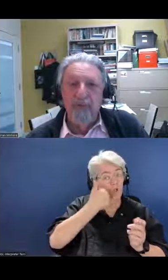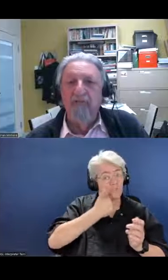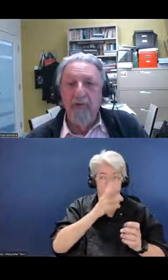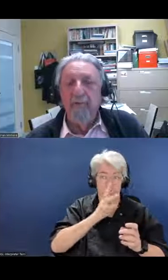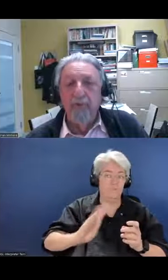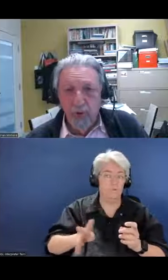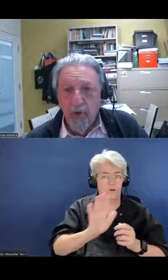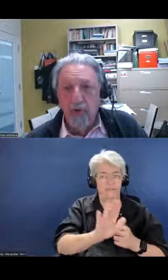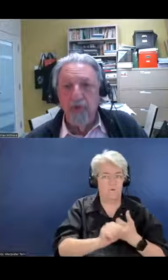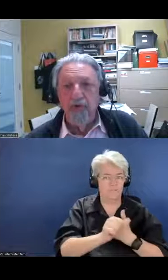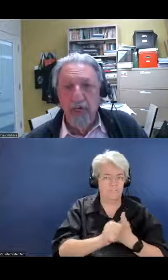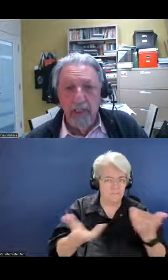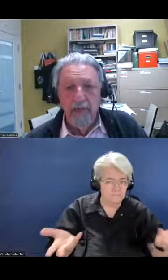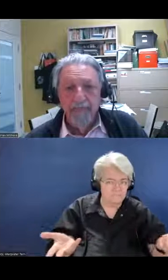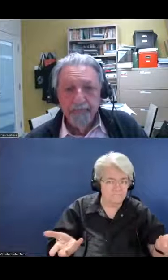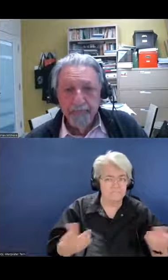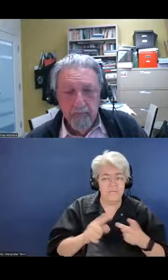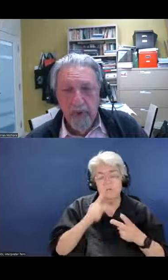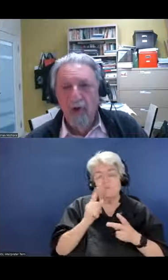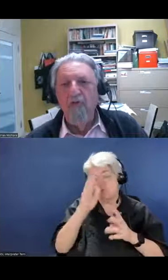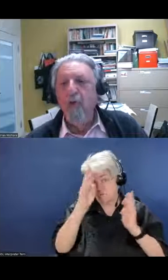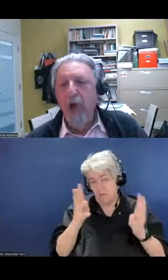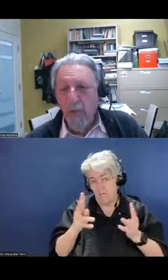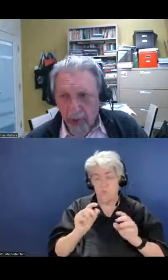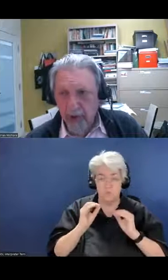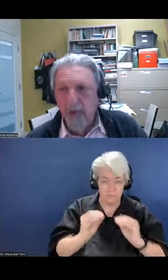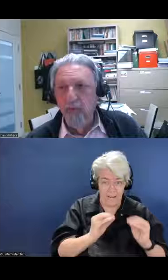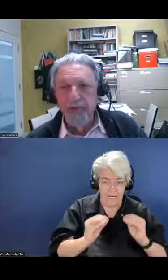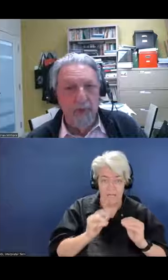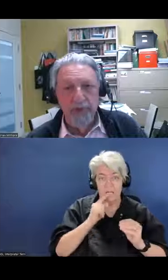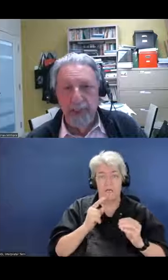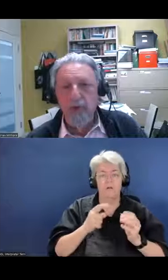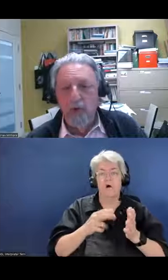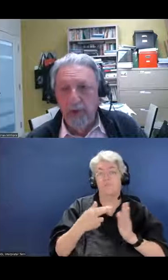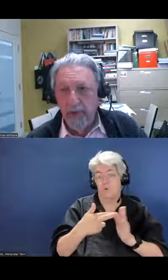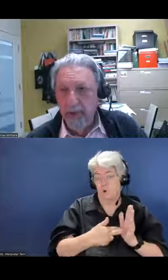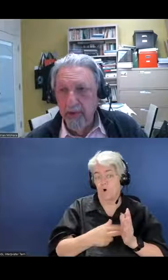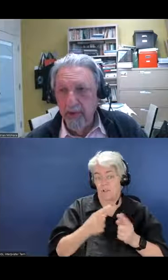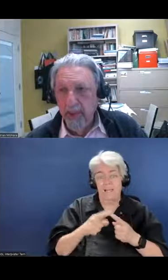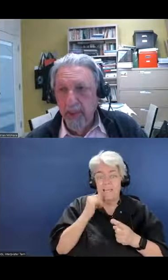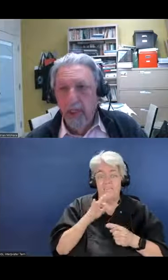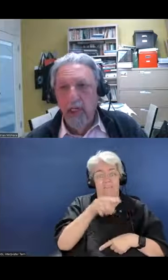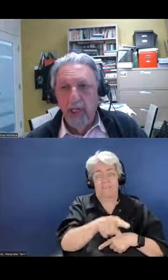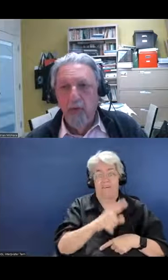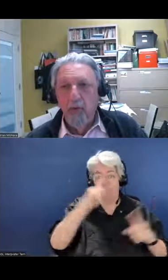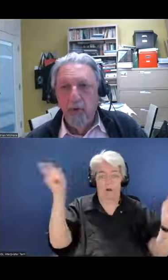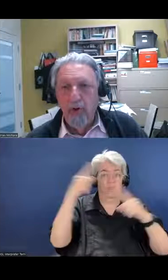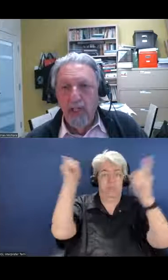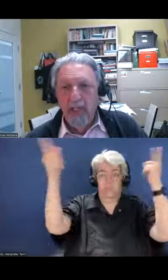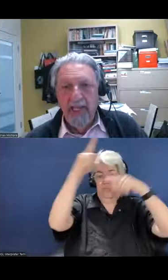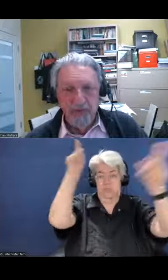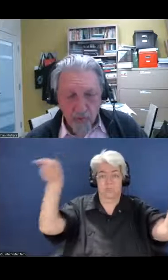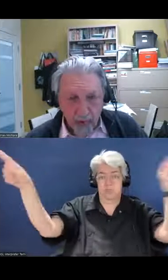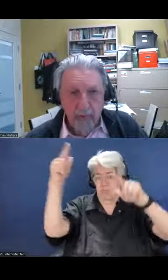You should develop a protocol and training of what do you do when someone's incoherent